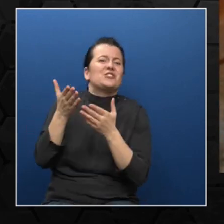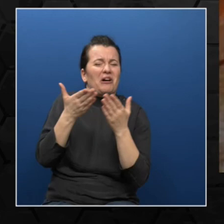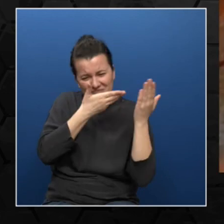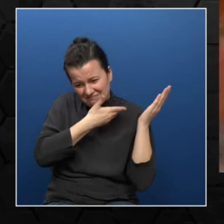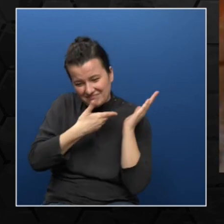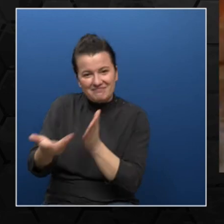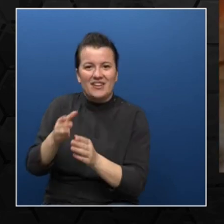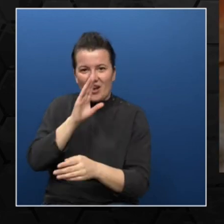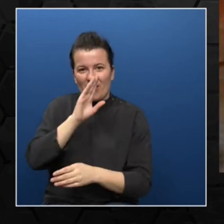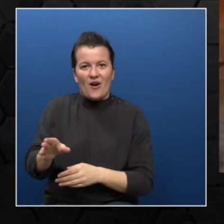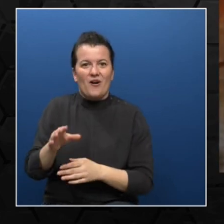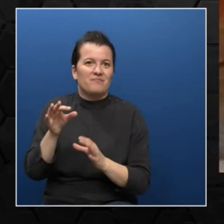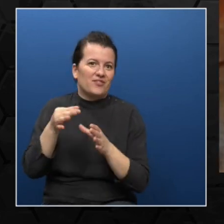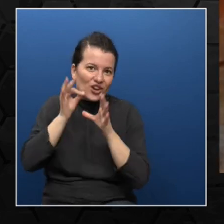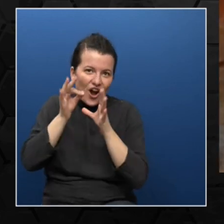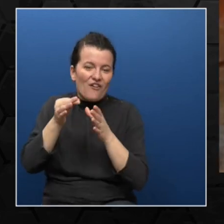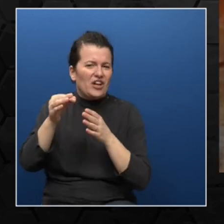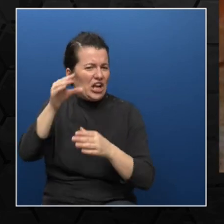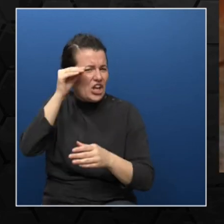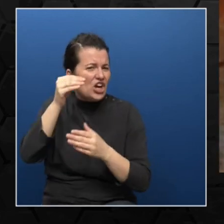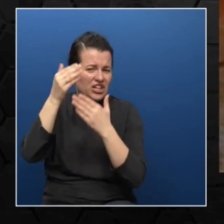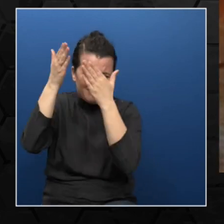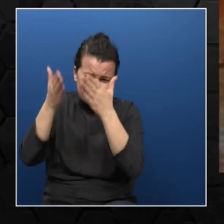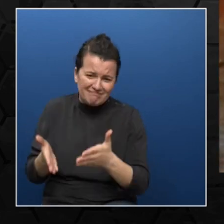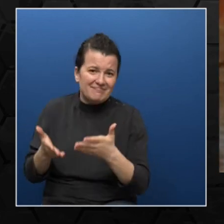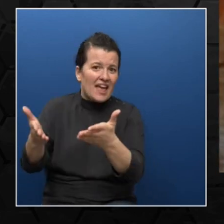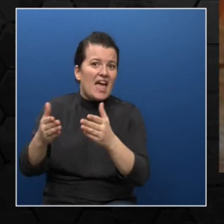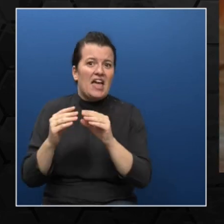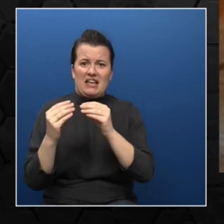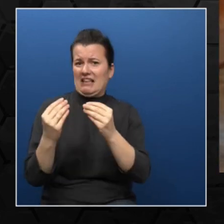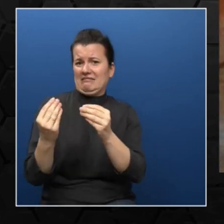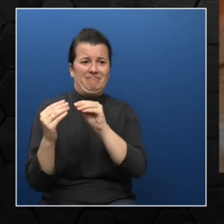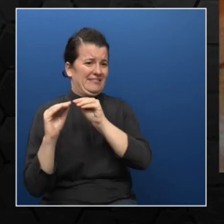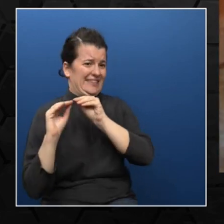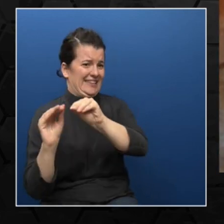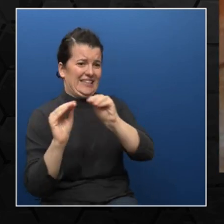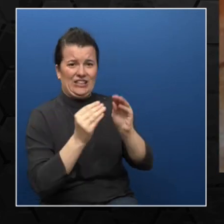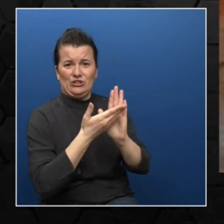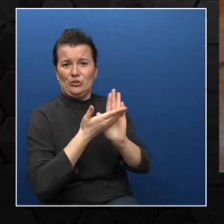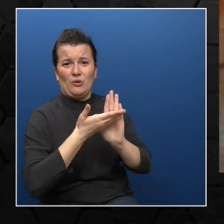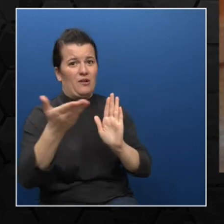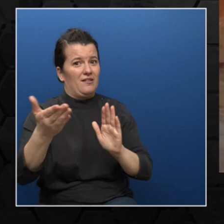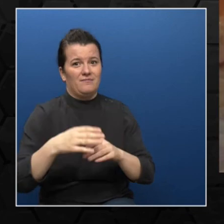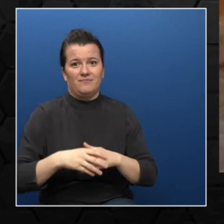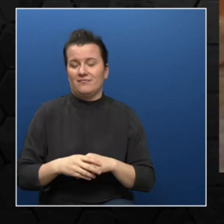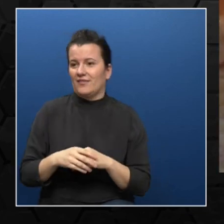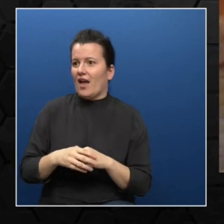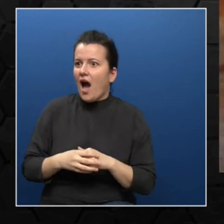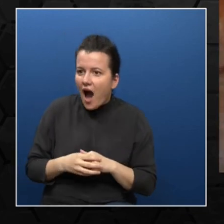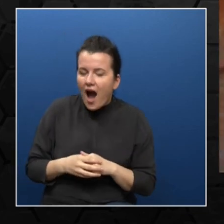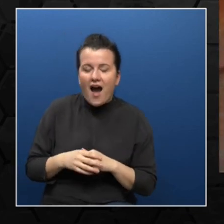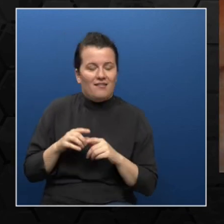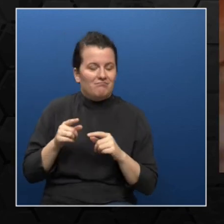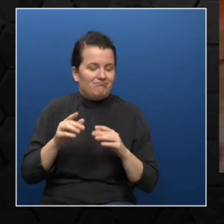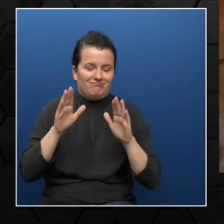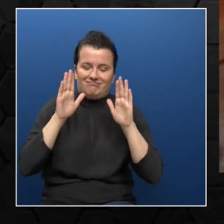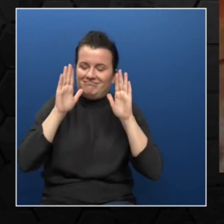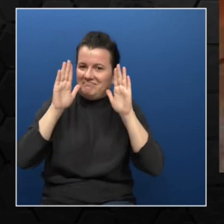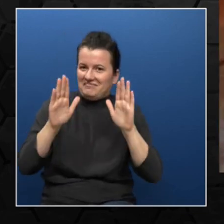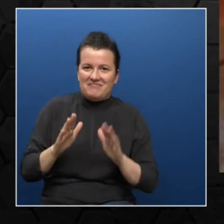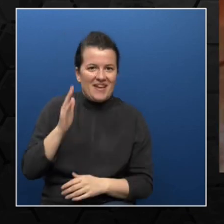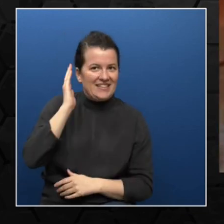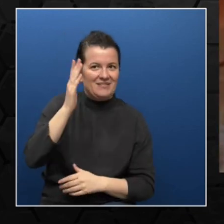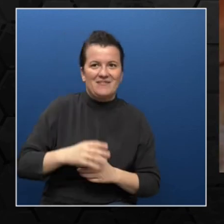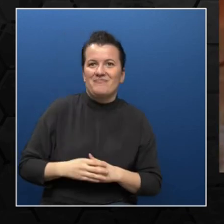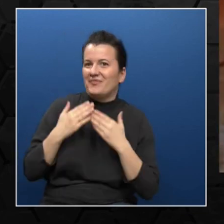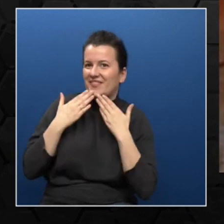check him out, learn more about him. He can teach you so much because you're just, this has been an amazing talk. So thank you so much for